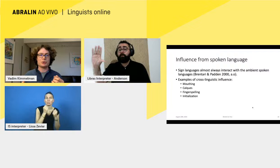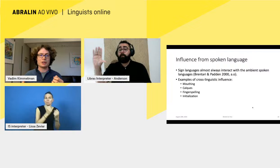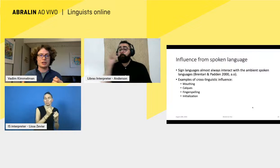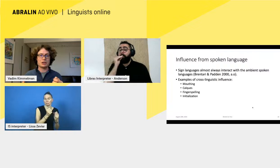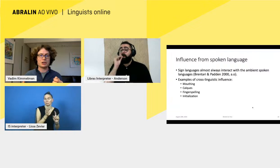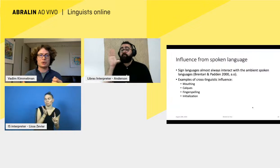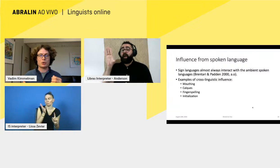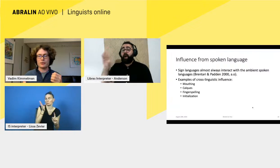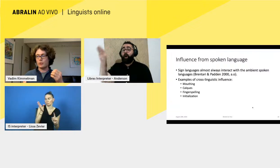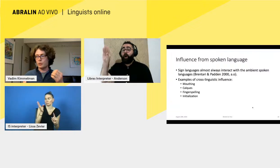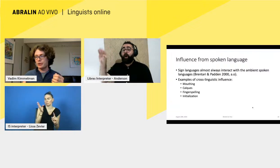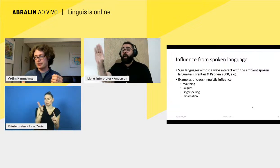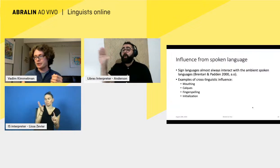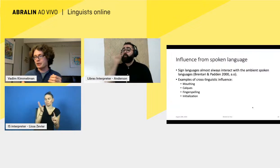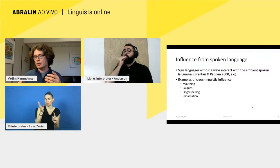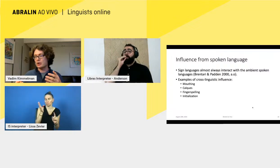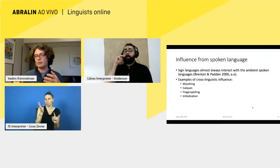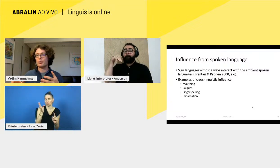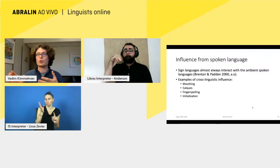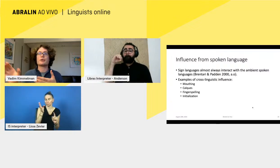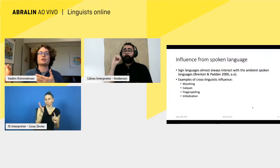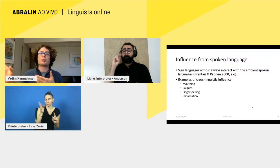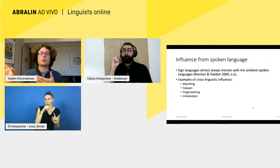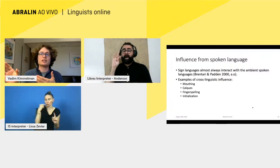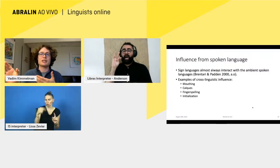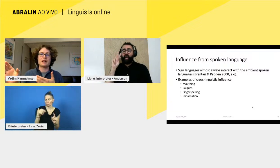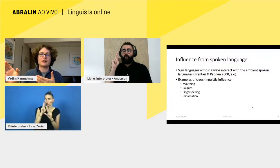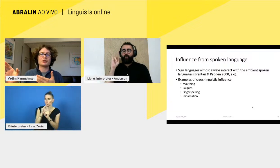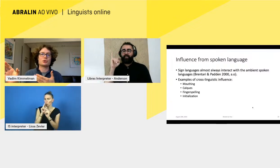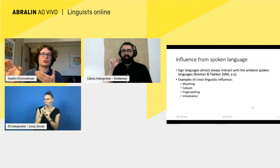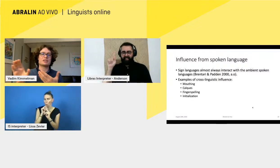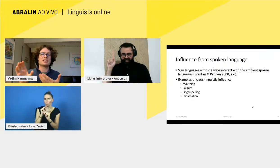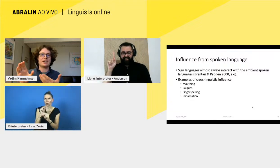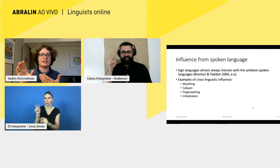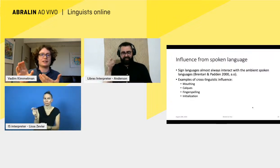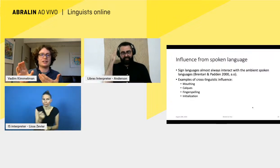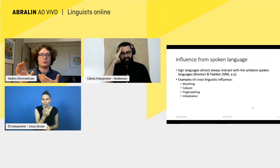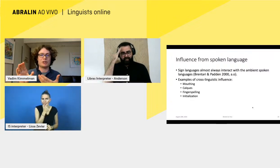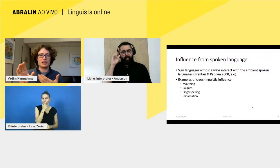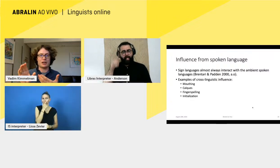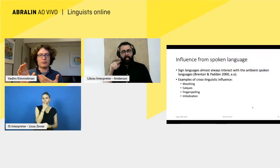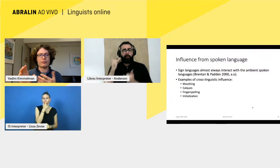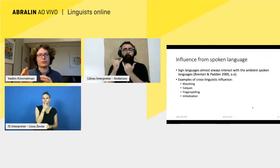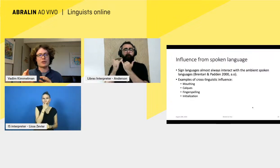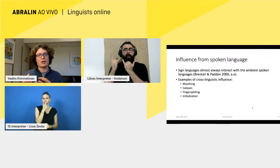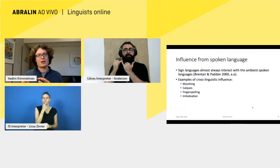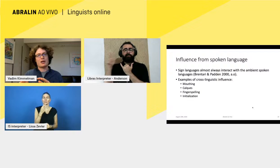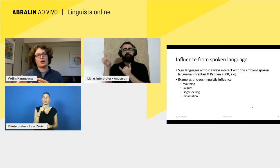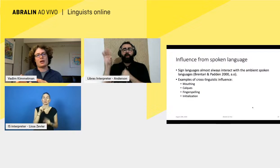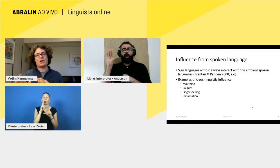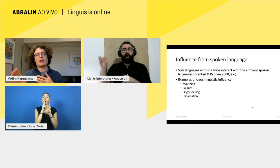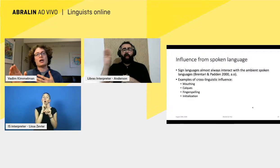silent articulation of the word corresponding to the sign in meaning.